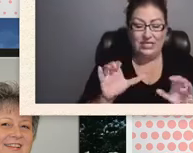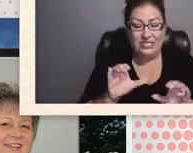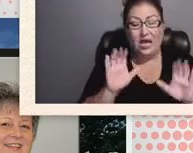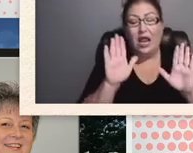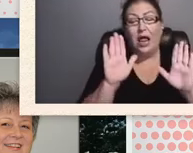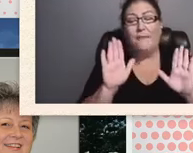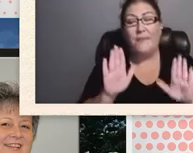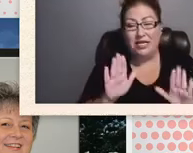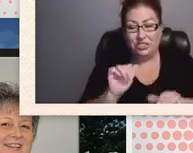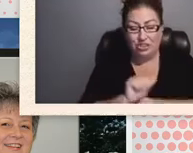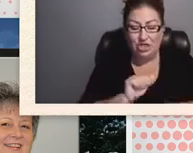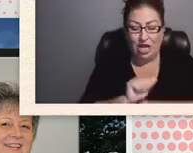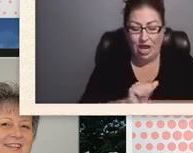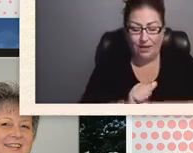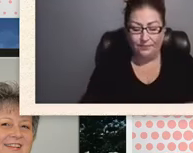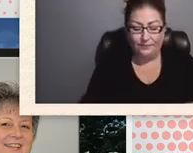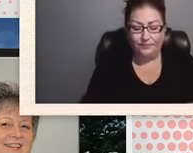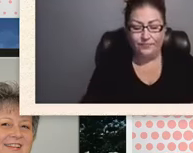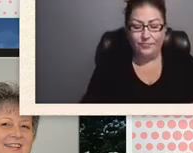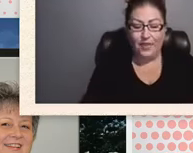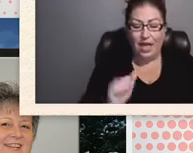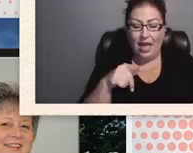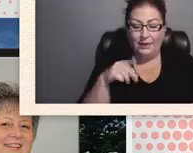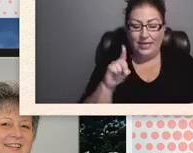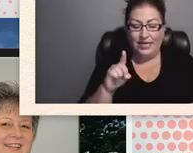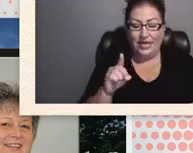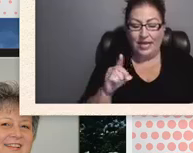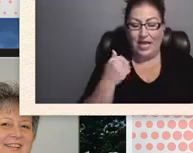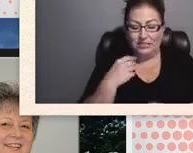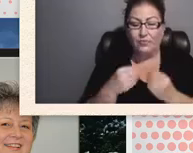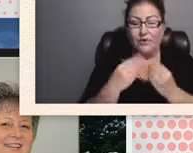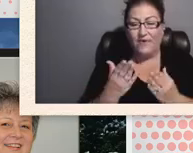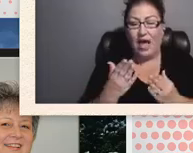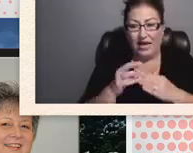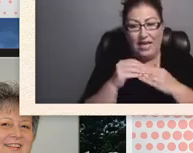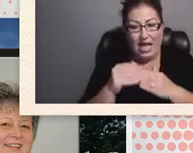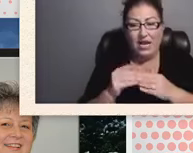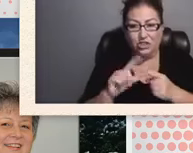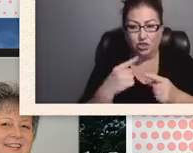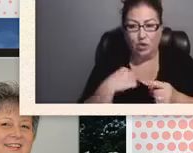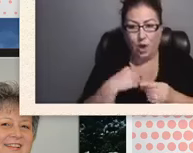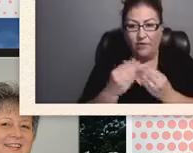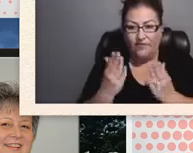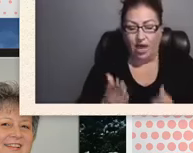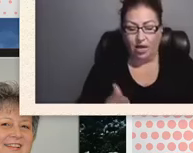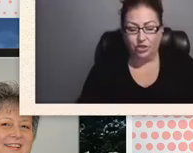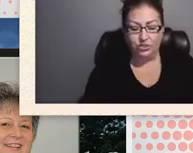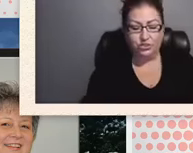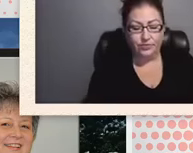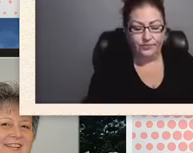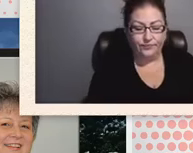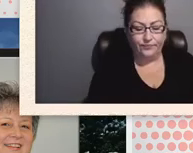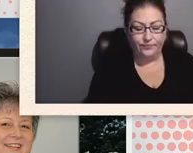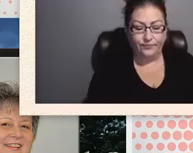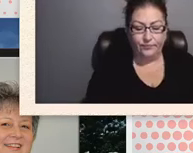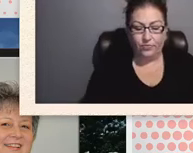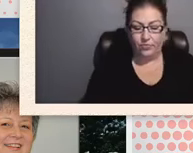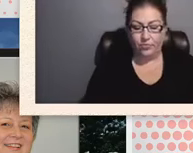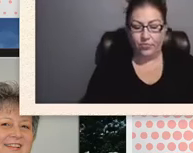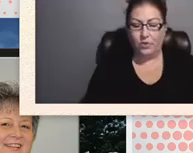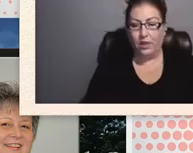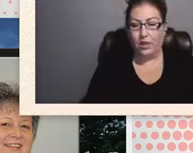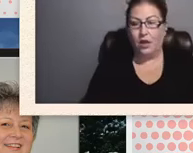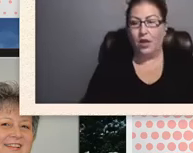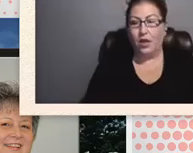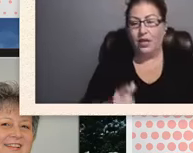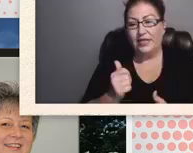job. APD has provided guidance to our providers consistent with the guidance of the